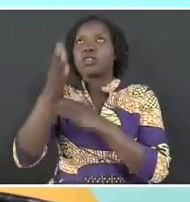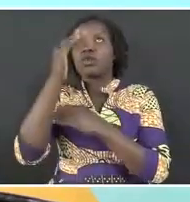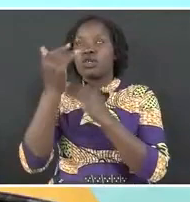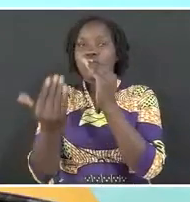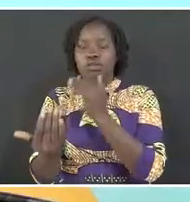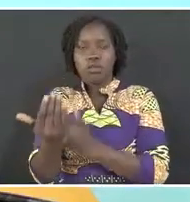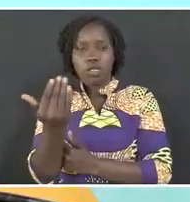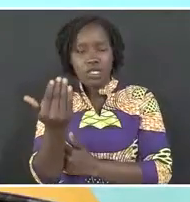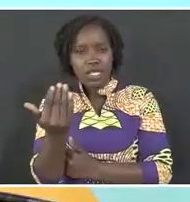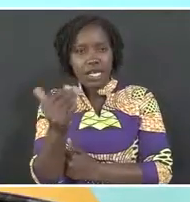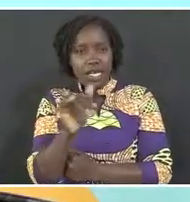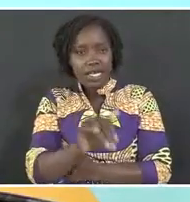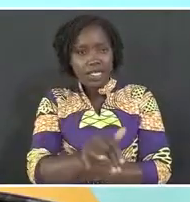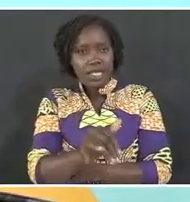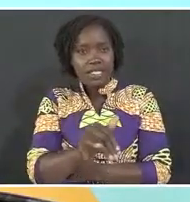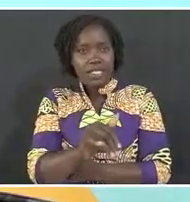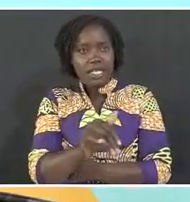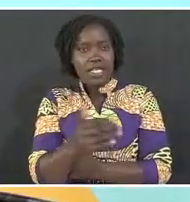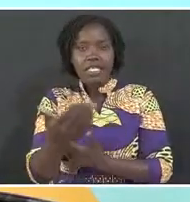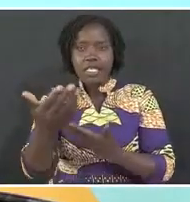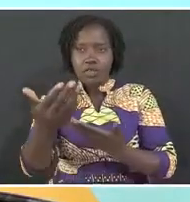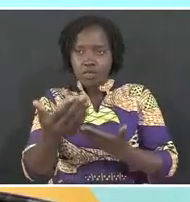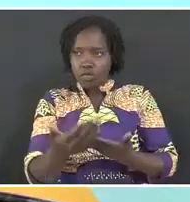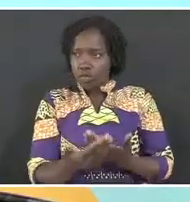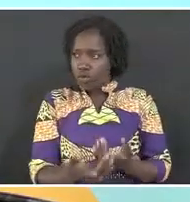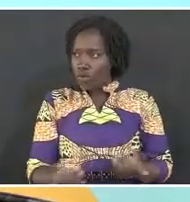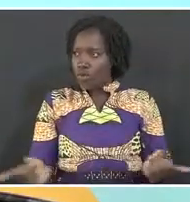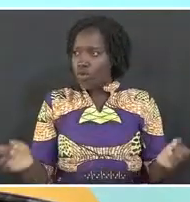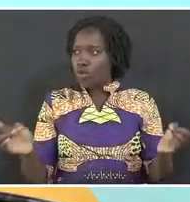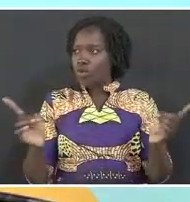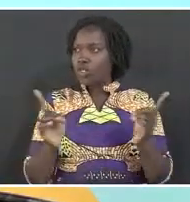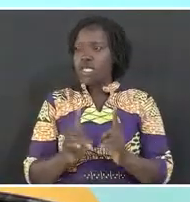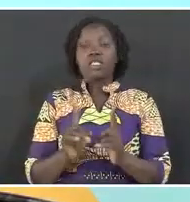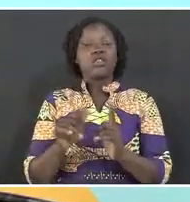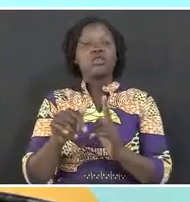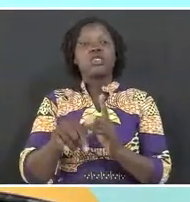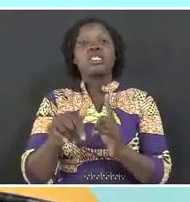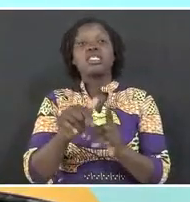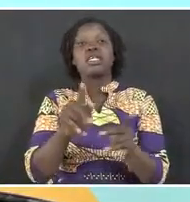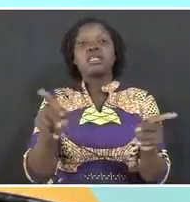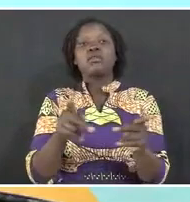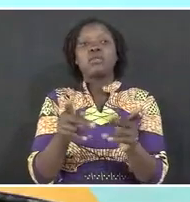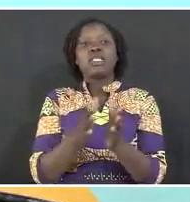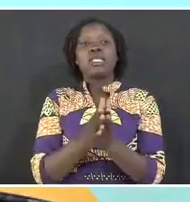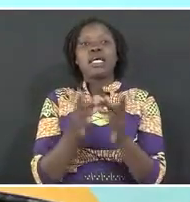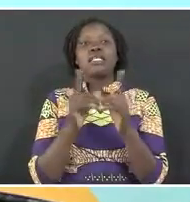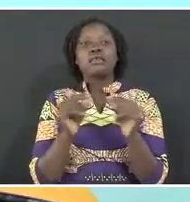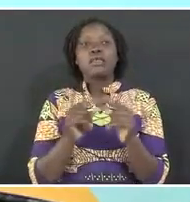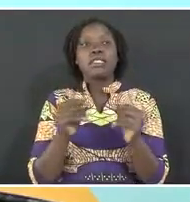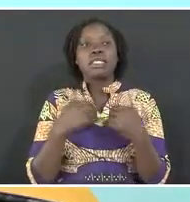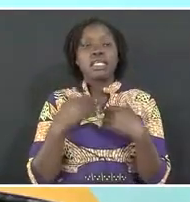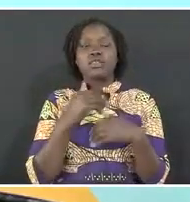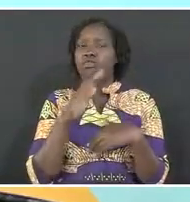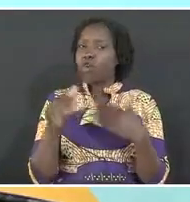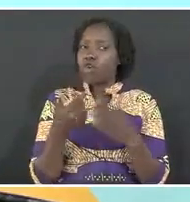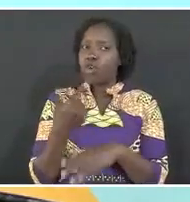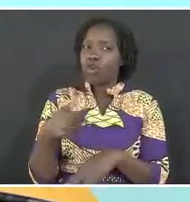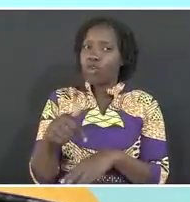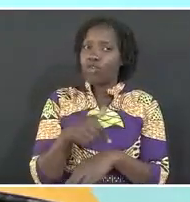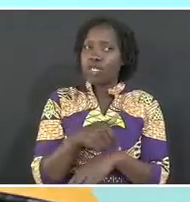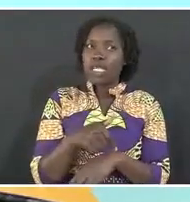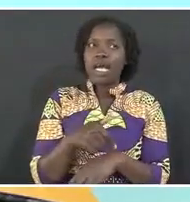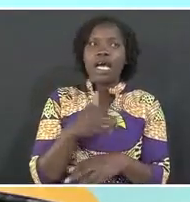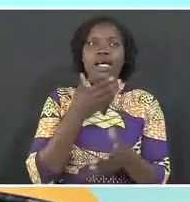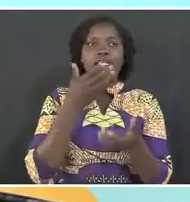morning that he has brought us to his house this day, and he has a message for all of us. And I